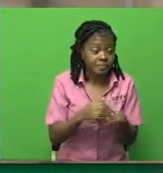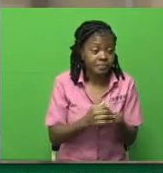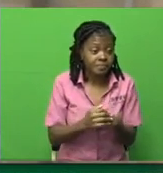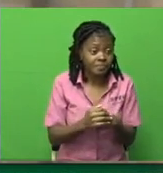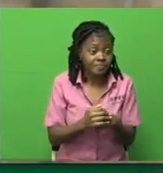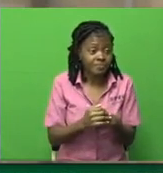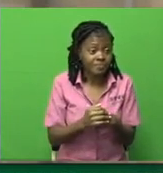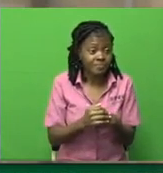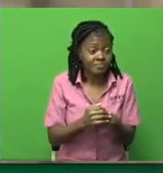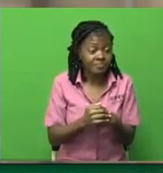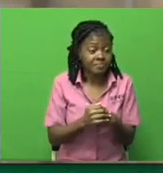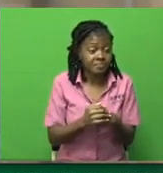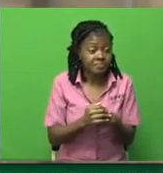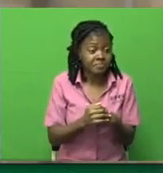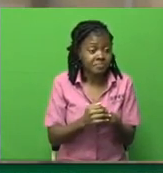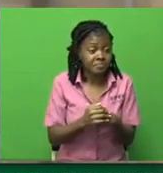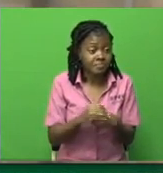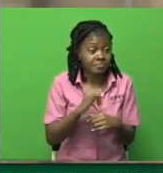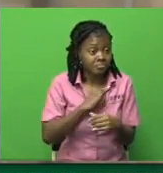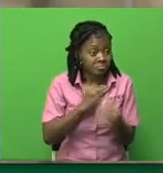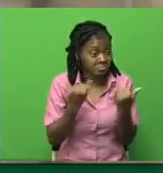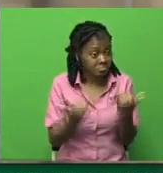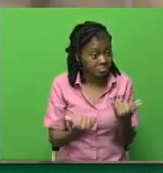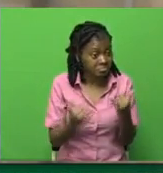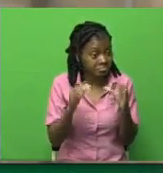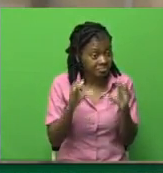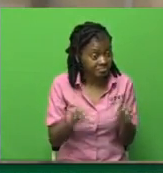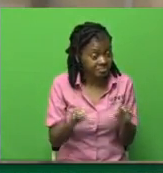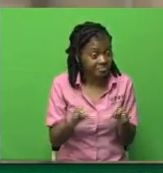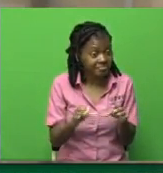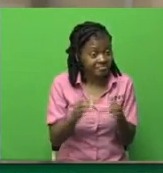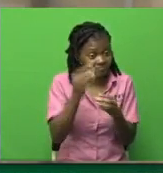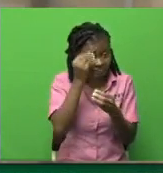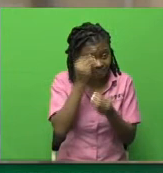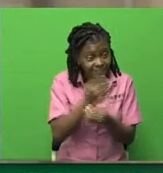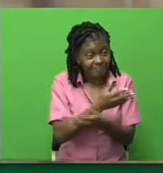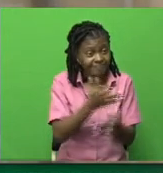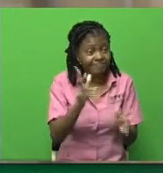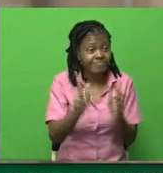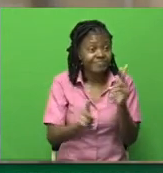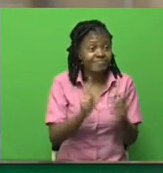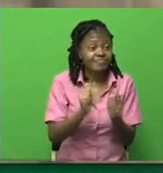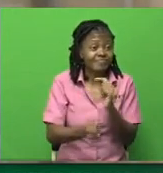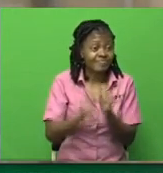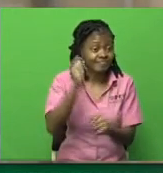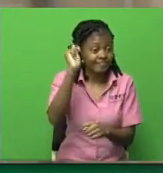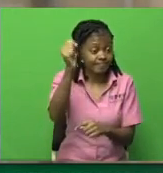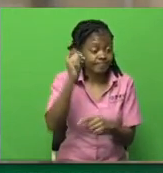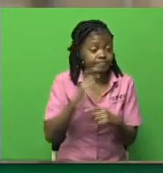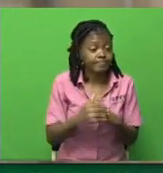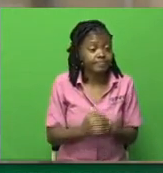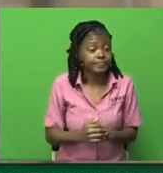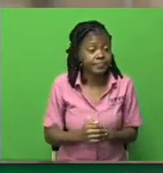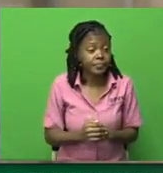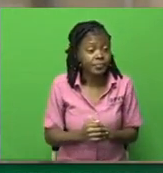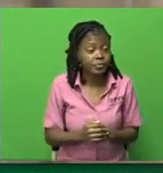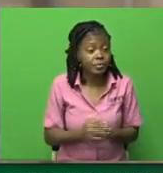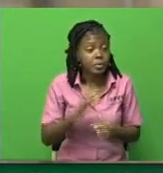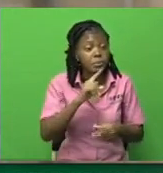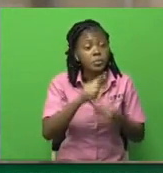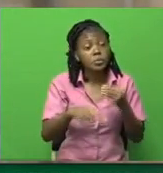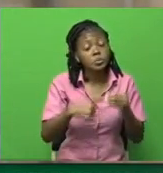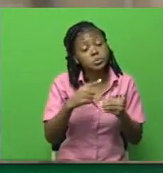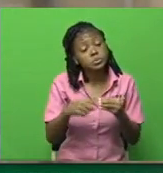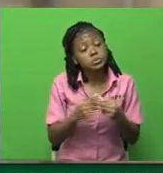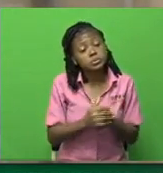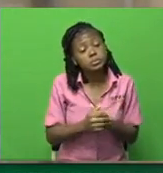opportunity to report to the people of Trinidad and Tobago on the outcome of the work that are